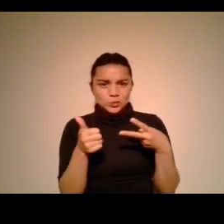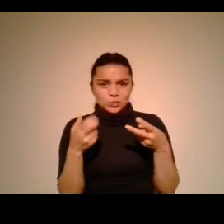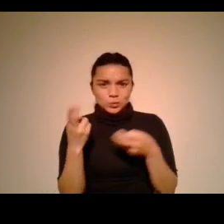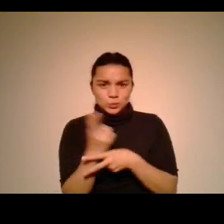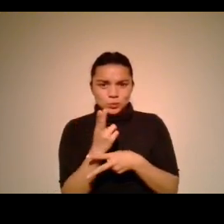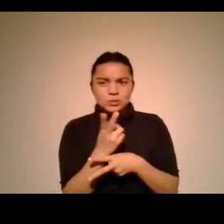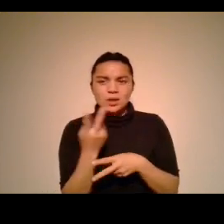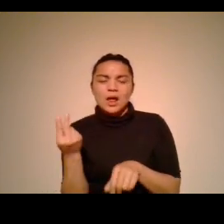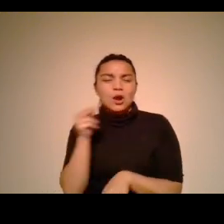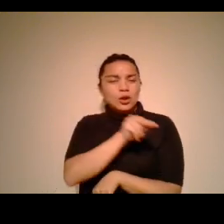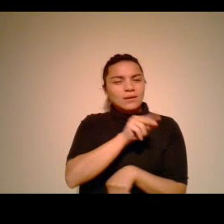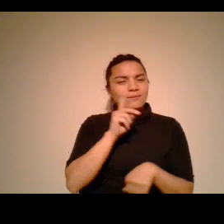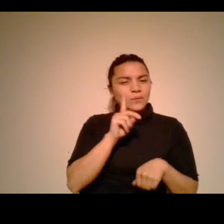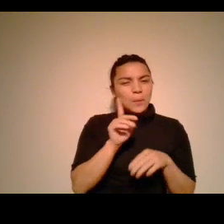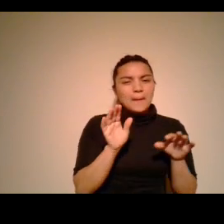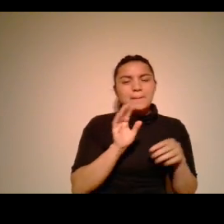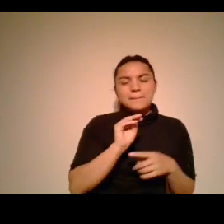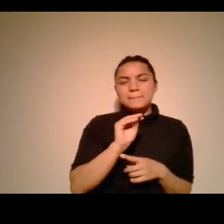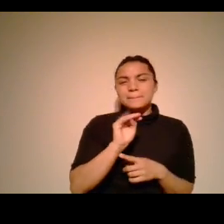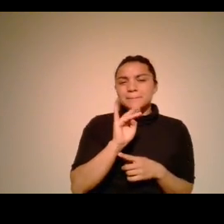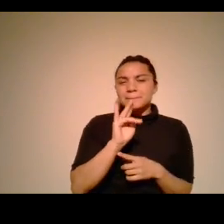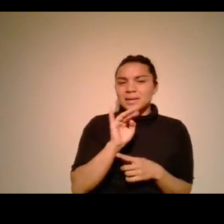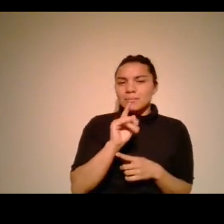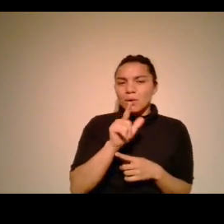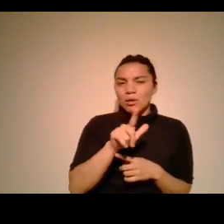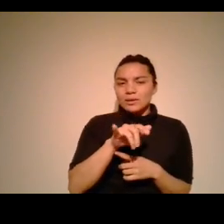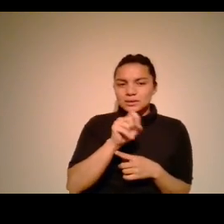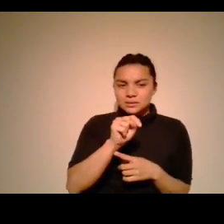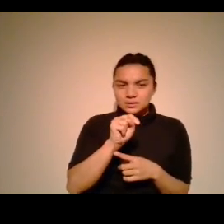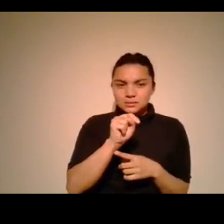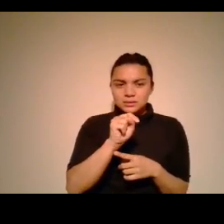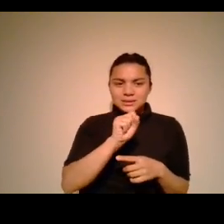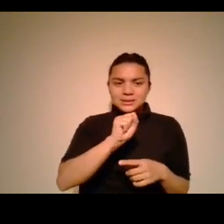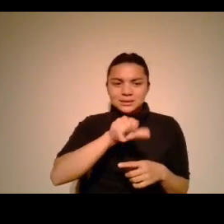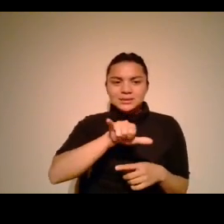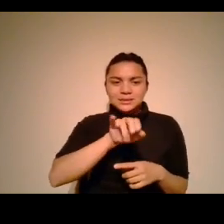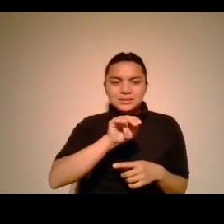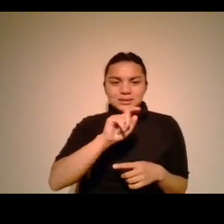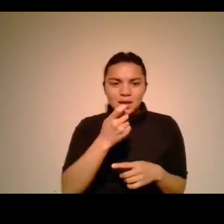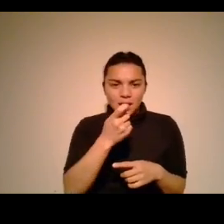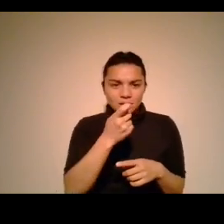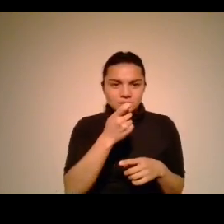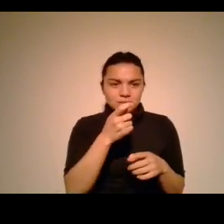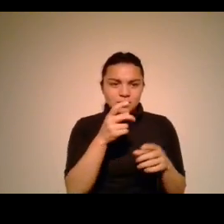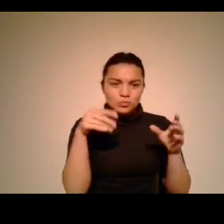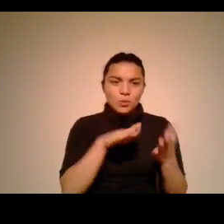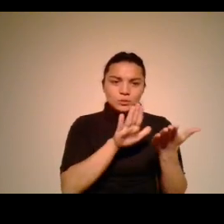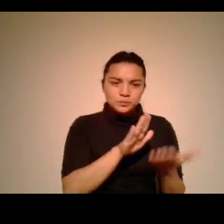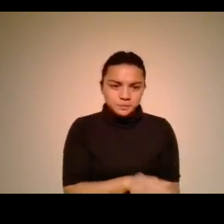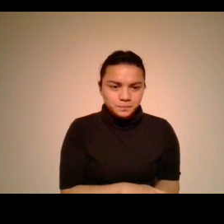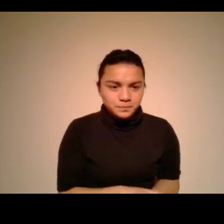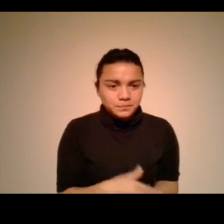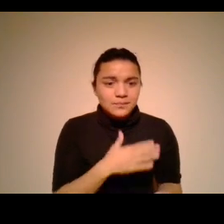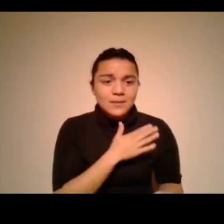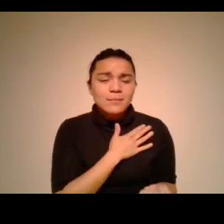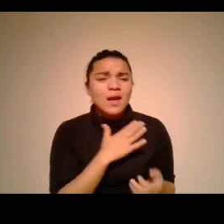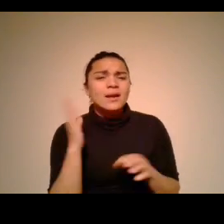account. A lot of my public work lately has been about sort of the sociolinguistic side.